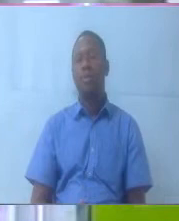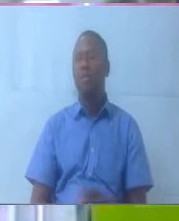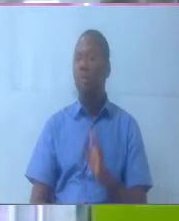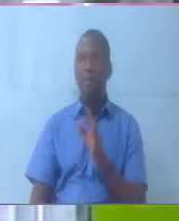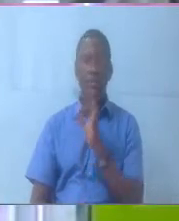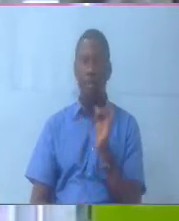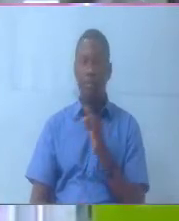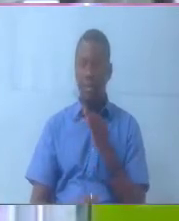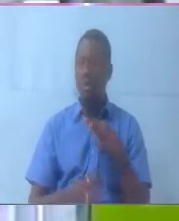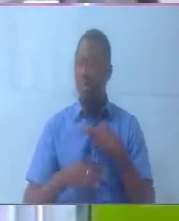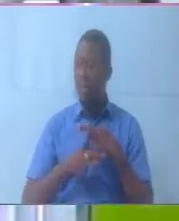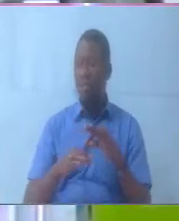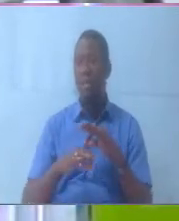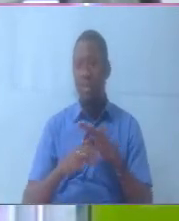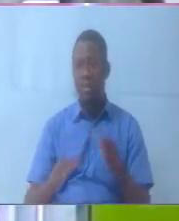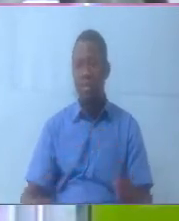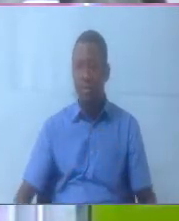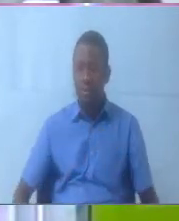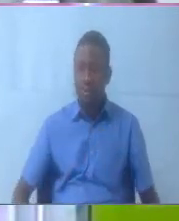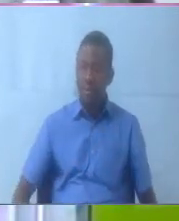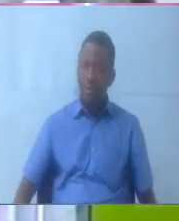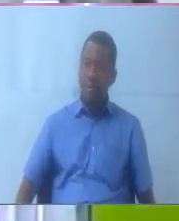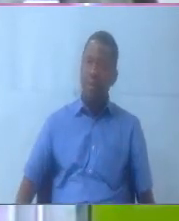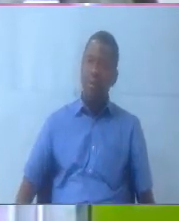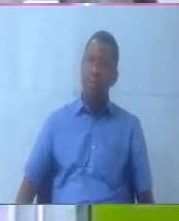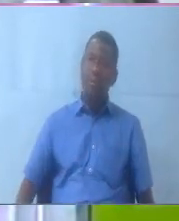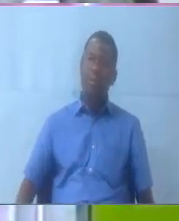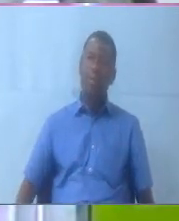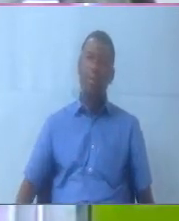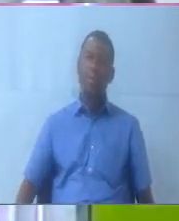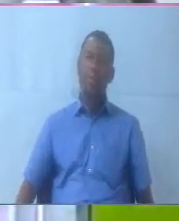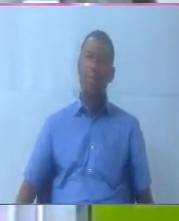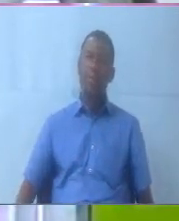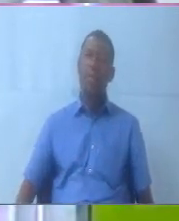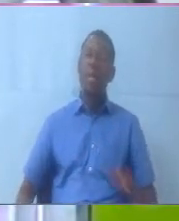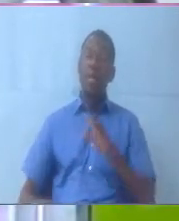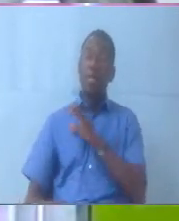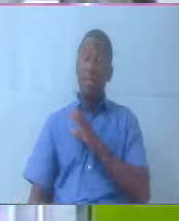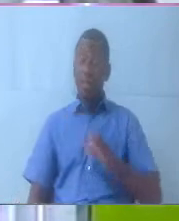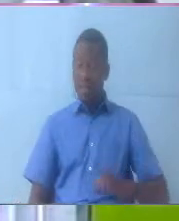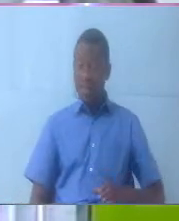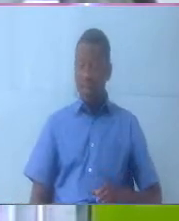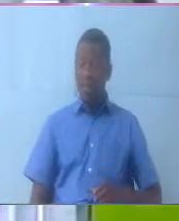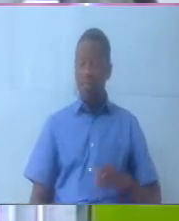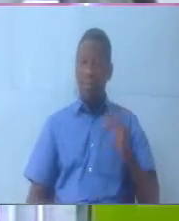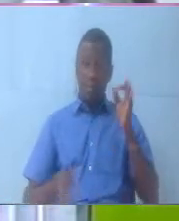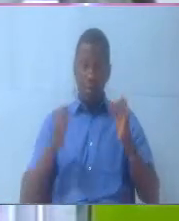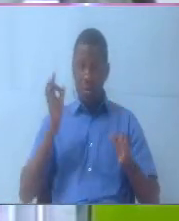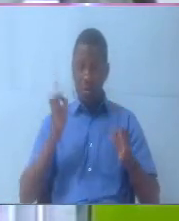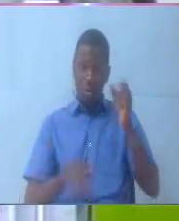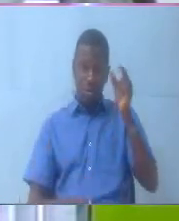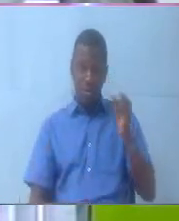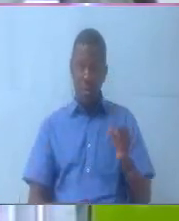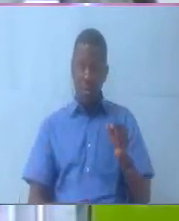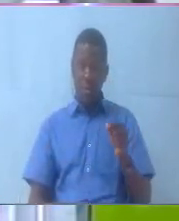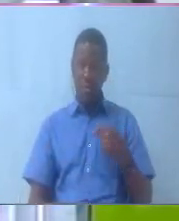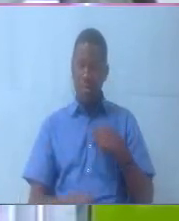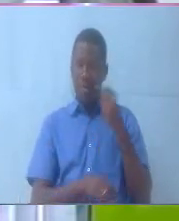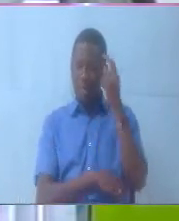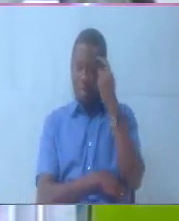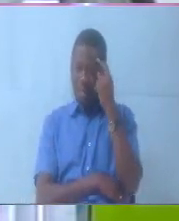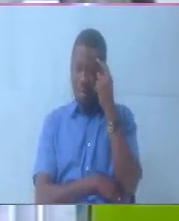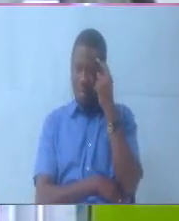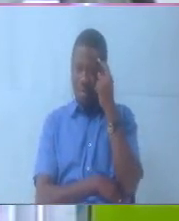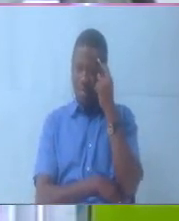Interesting. Did the Chief Justice? Chief Justice knew. I imagine must have been